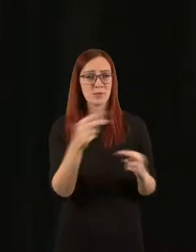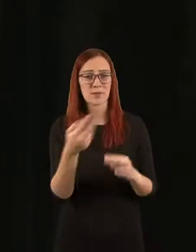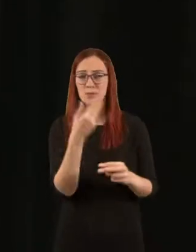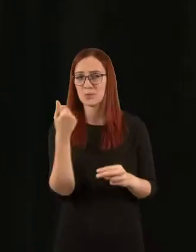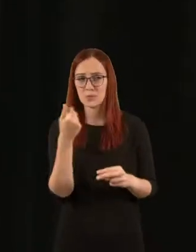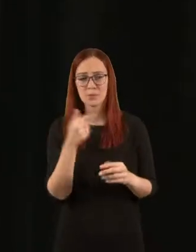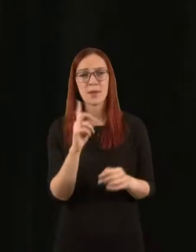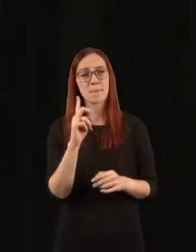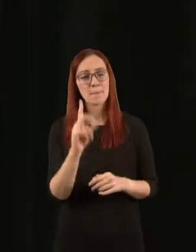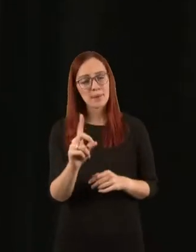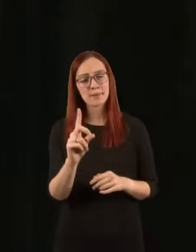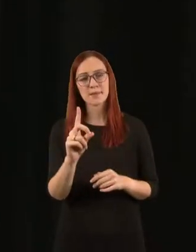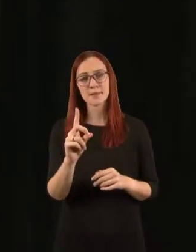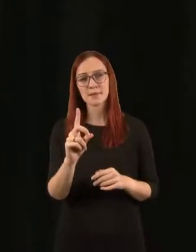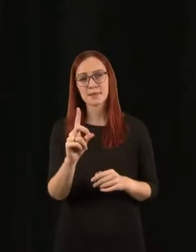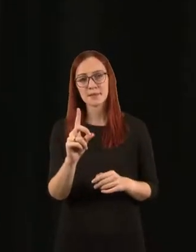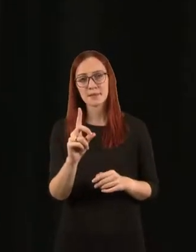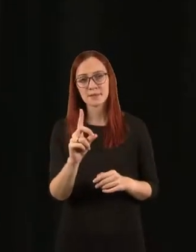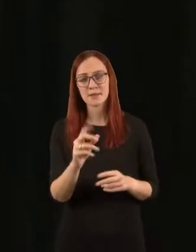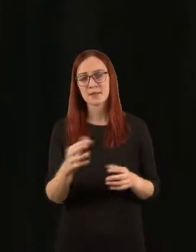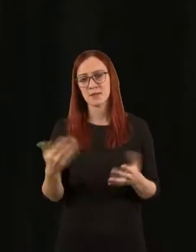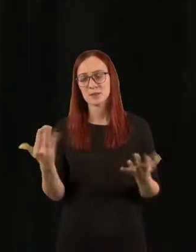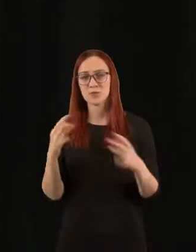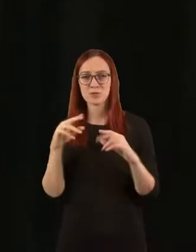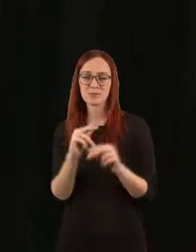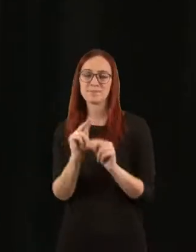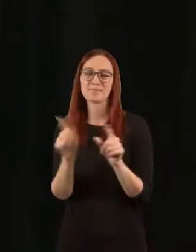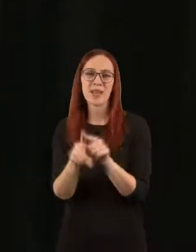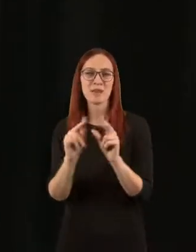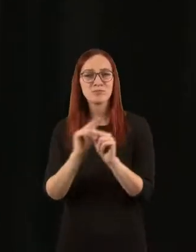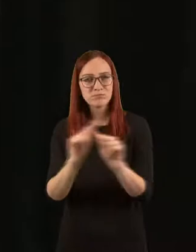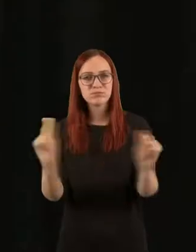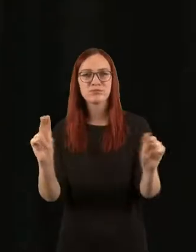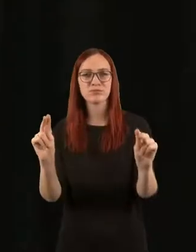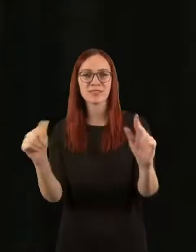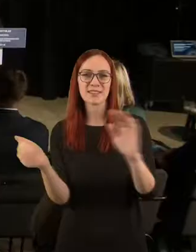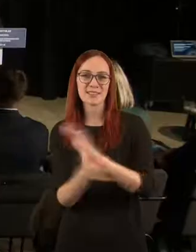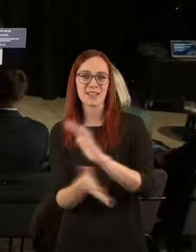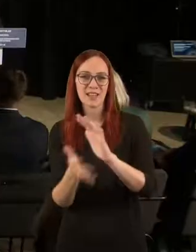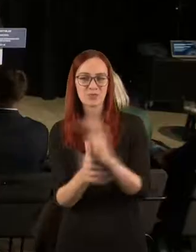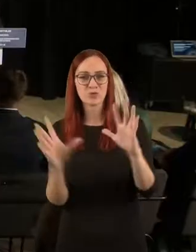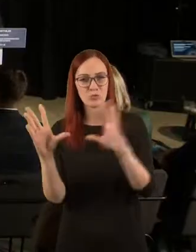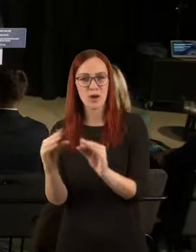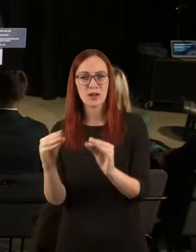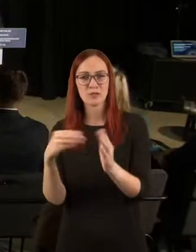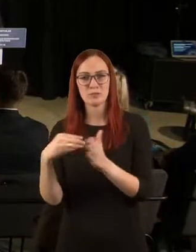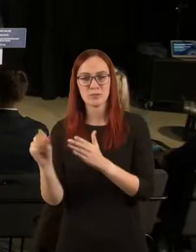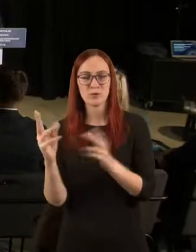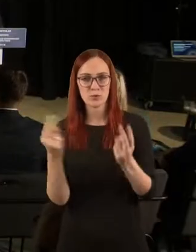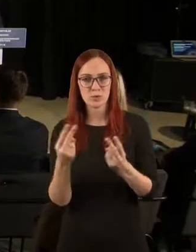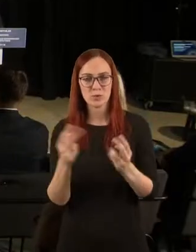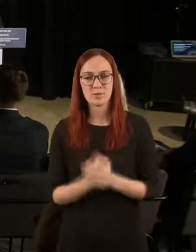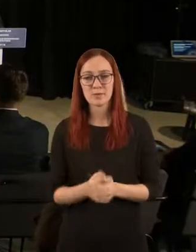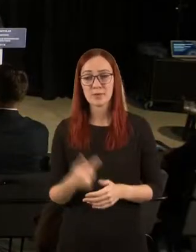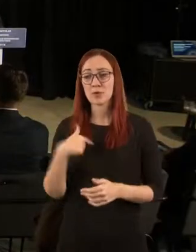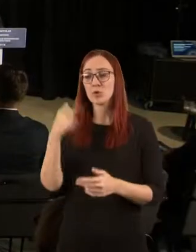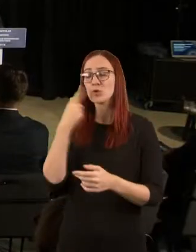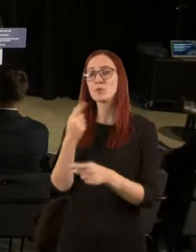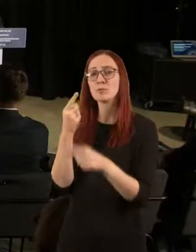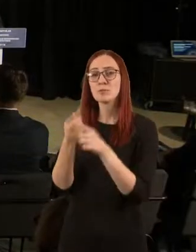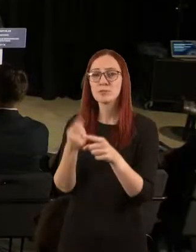measures for senior citizens, for vulnerable citizens, but we will have incentives